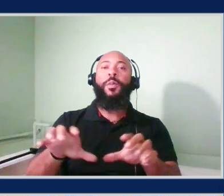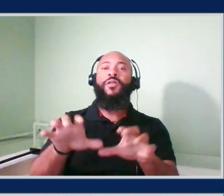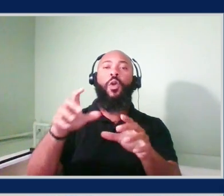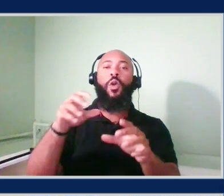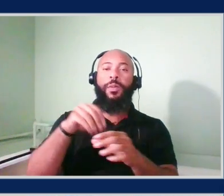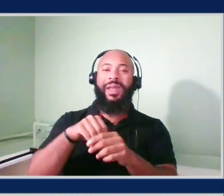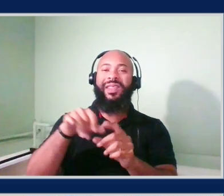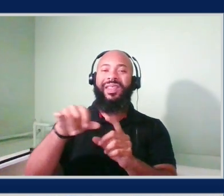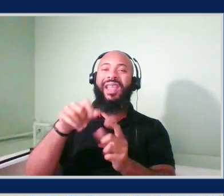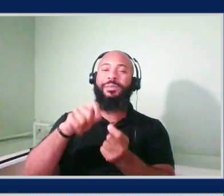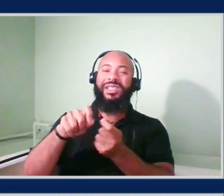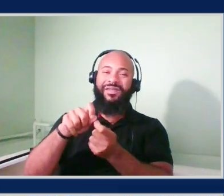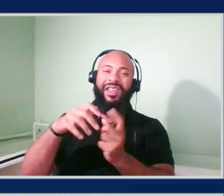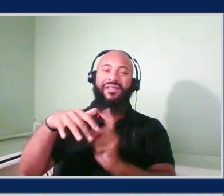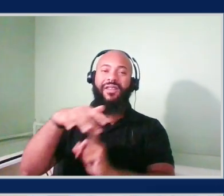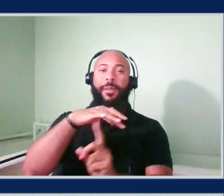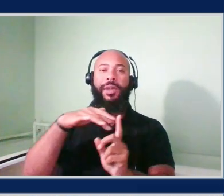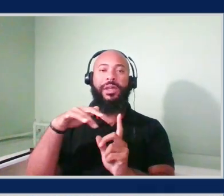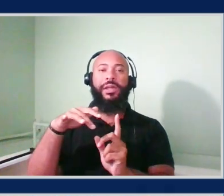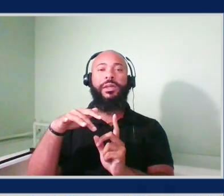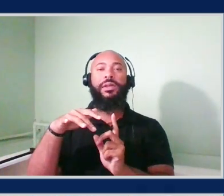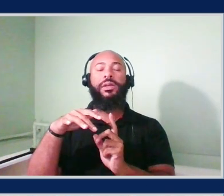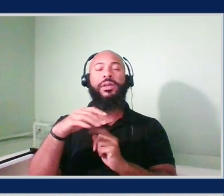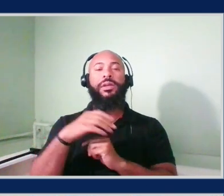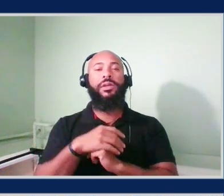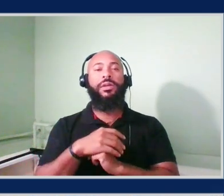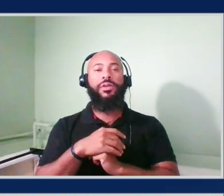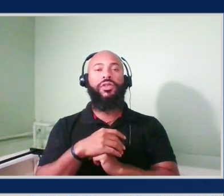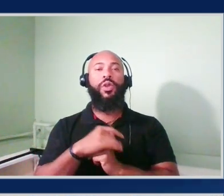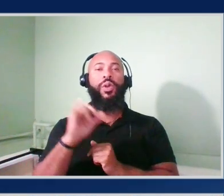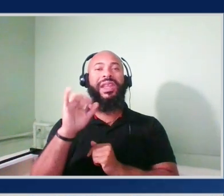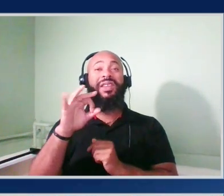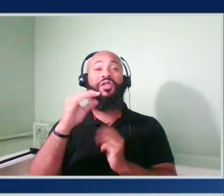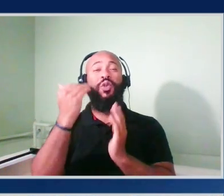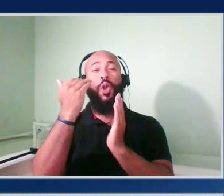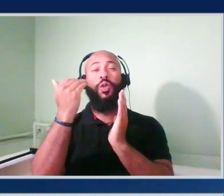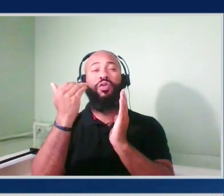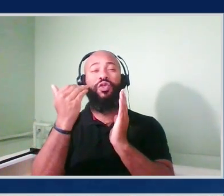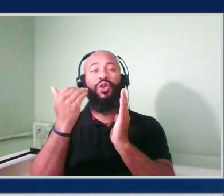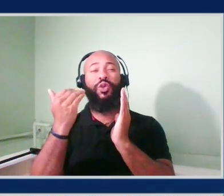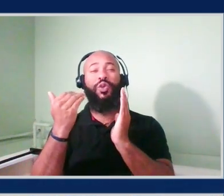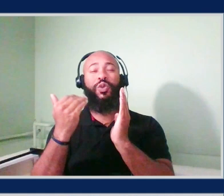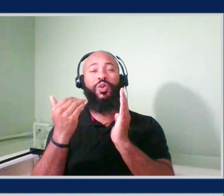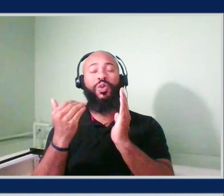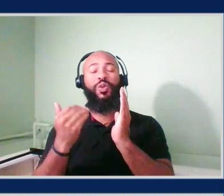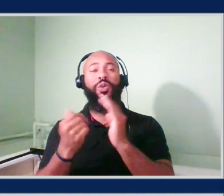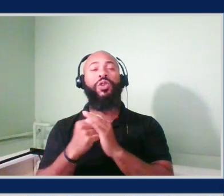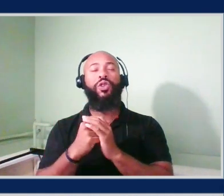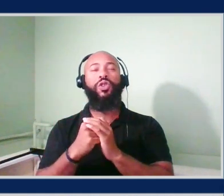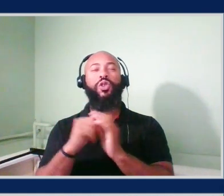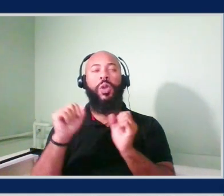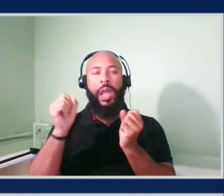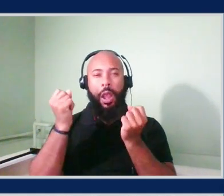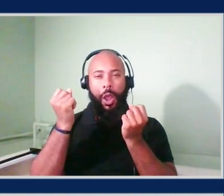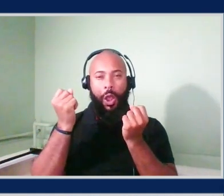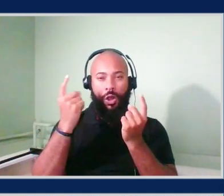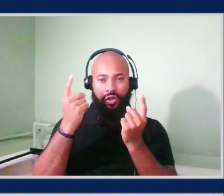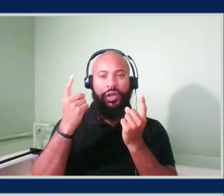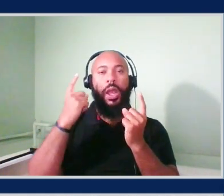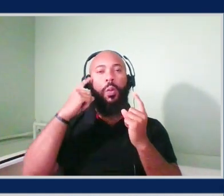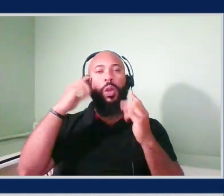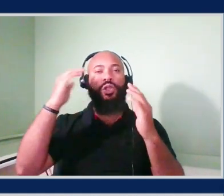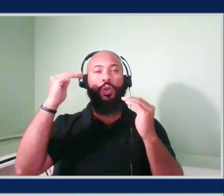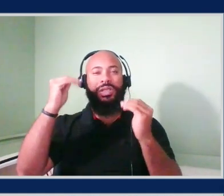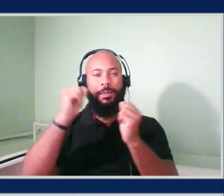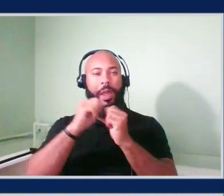particular environment, right? So if you go through these and you can understand what to expect with them,